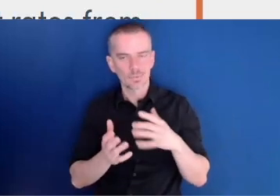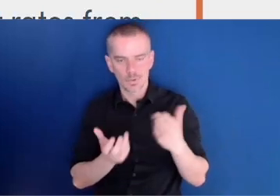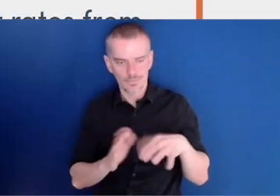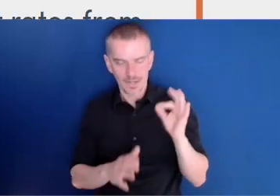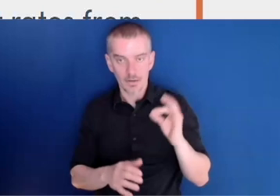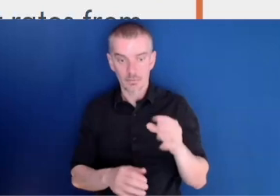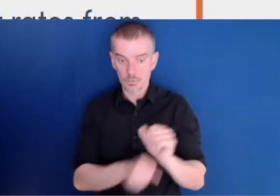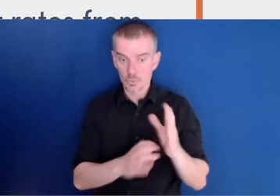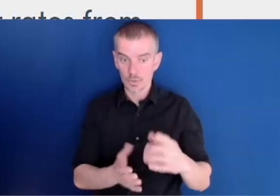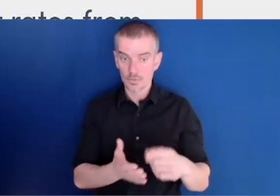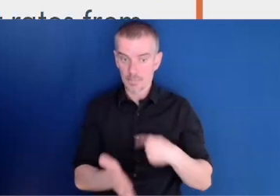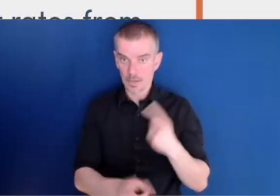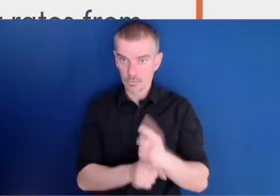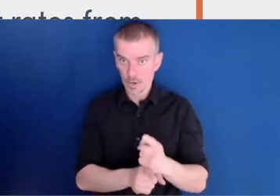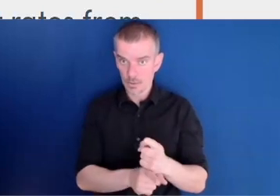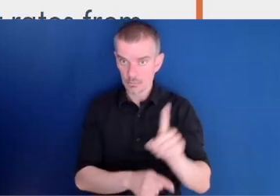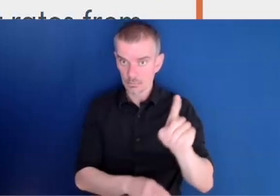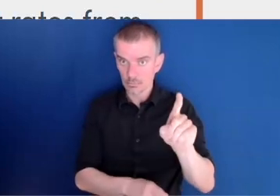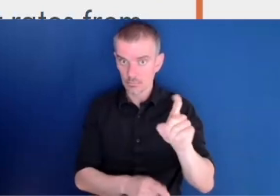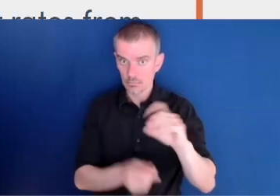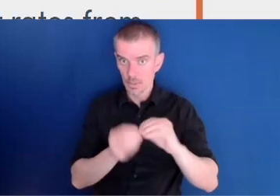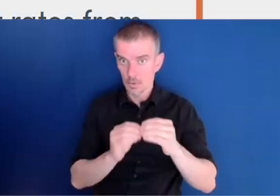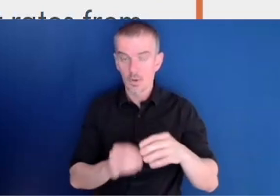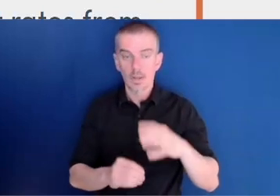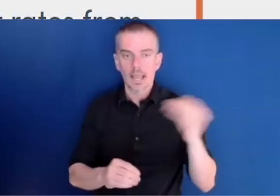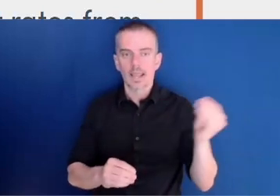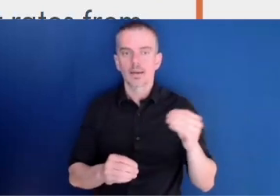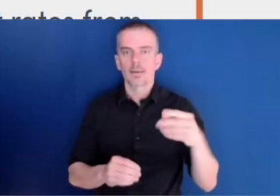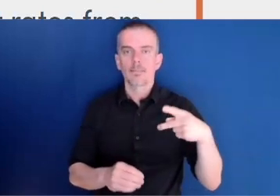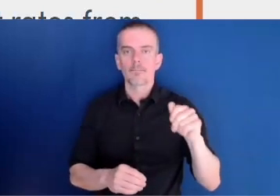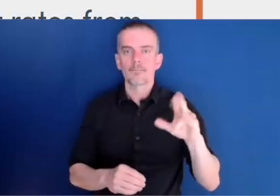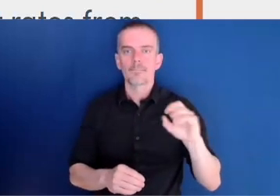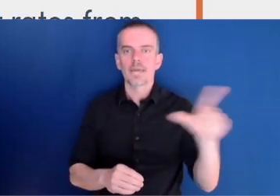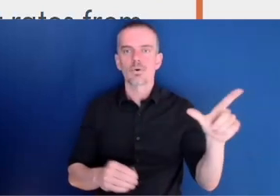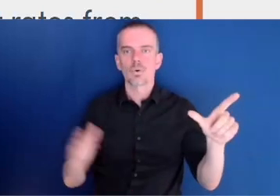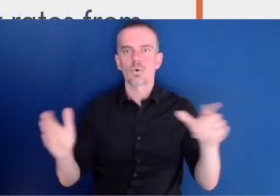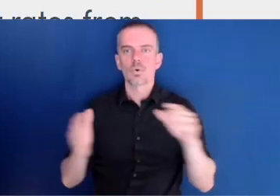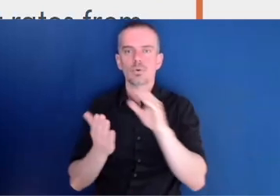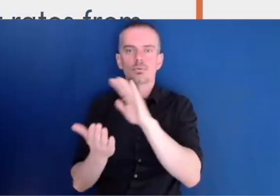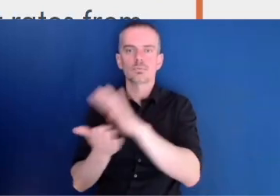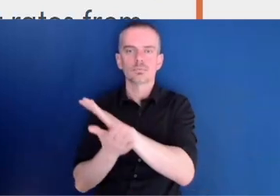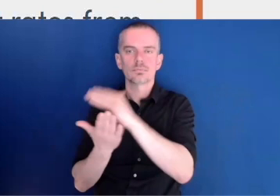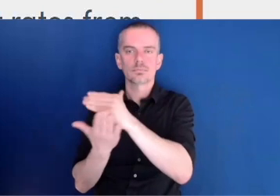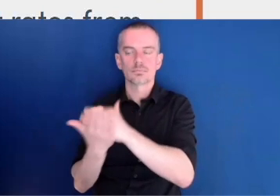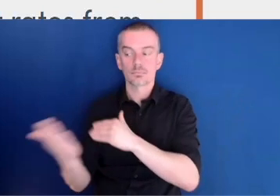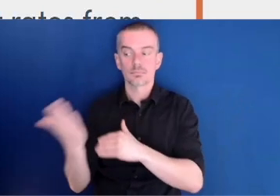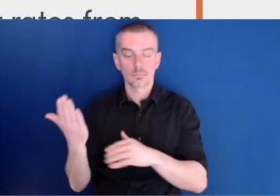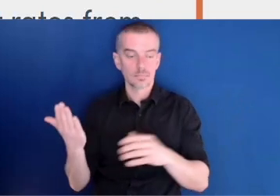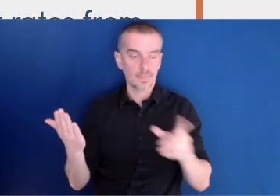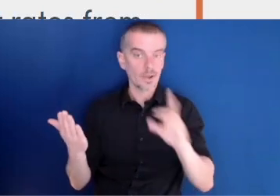rate? And, you know, is the payroll documentation aligning with, you know, what they're actually being